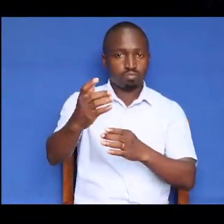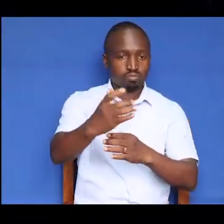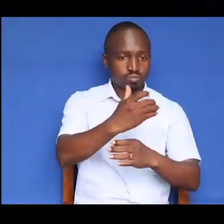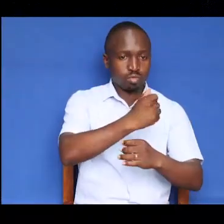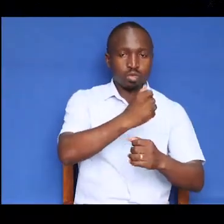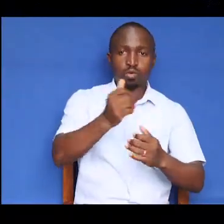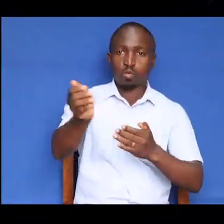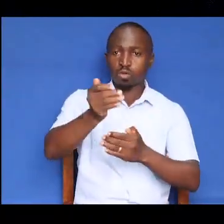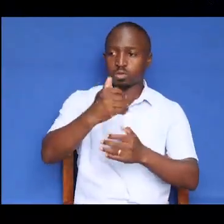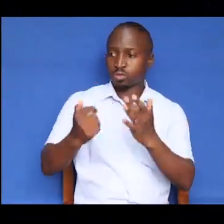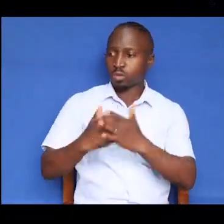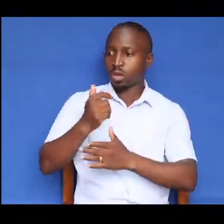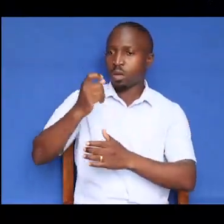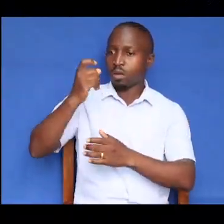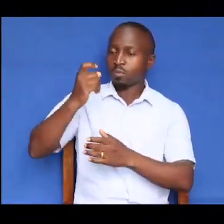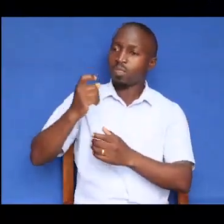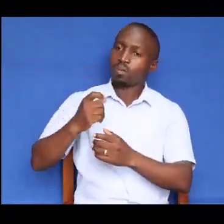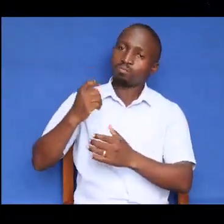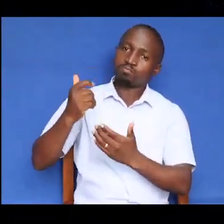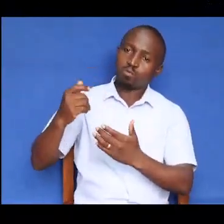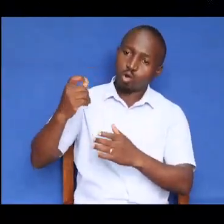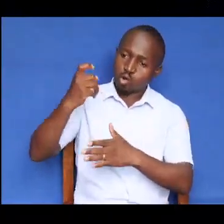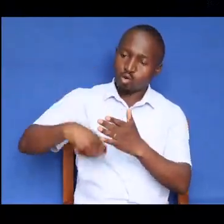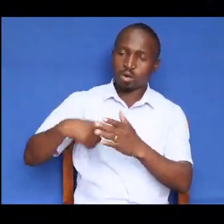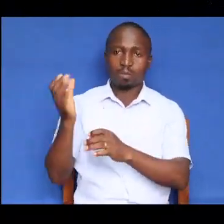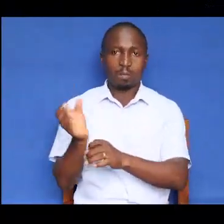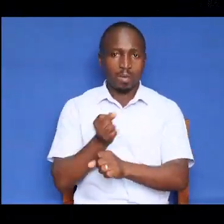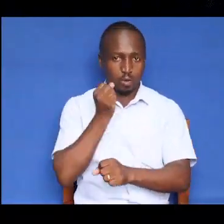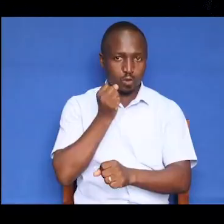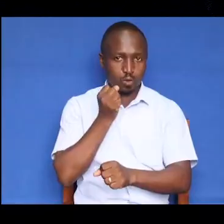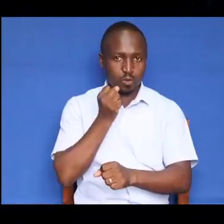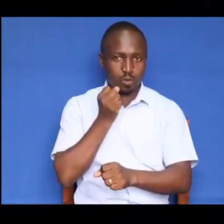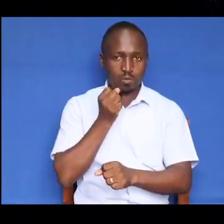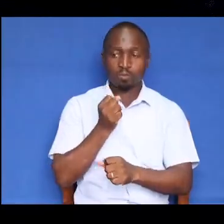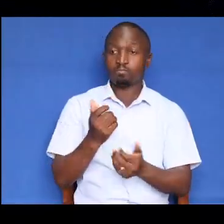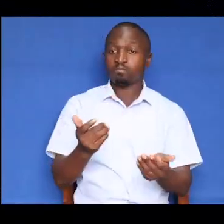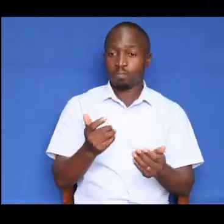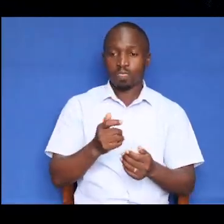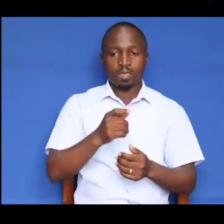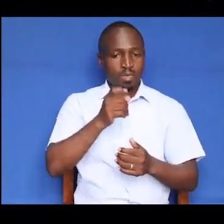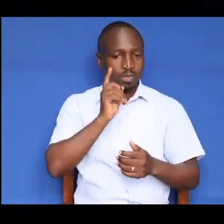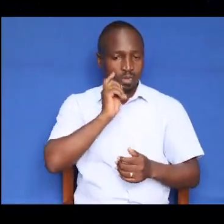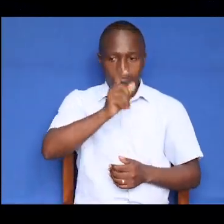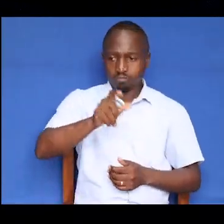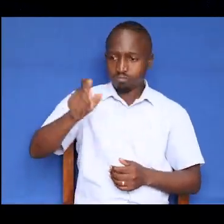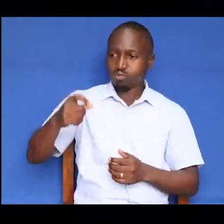it income tax. We add income tax, or we can say personal